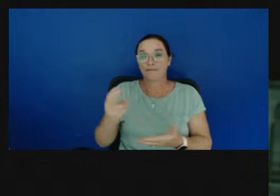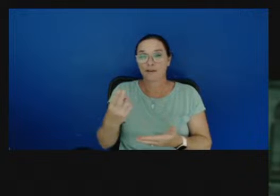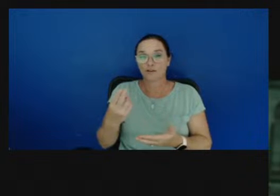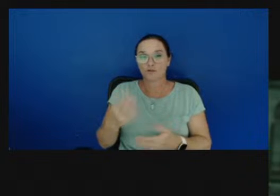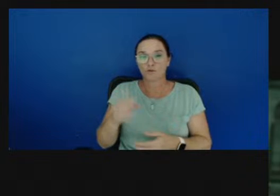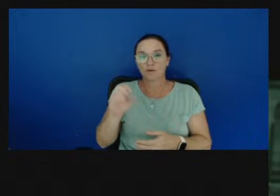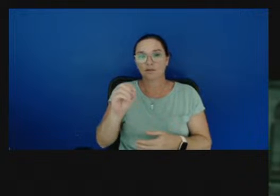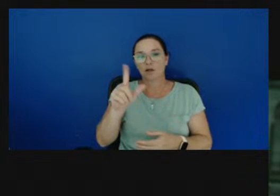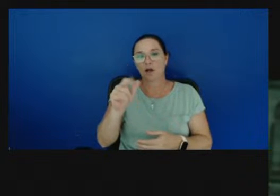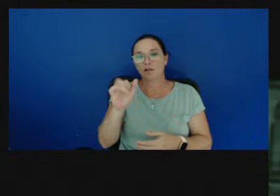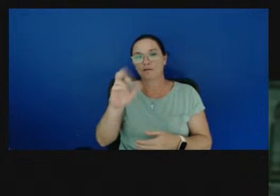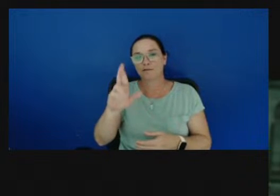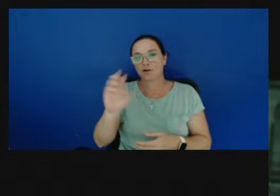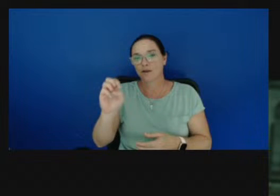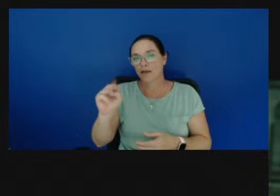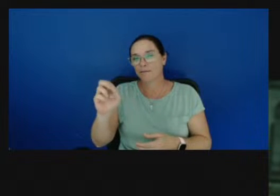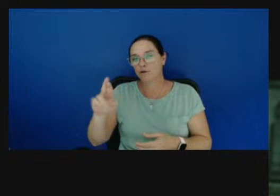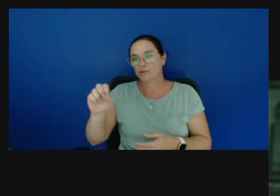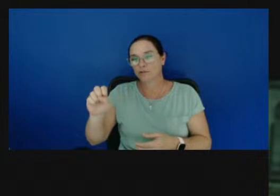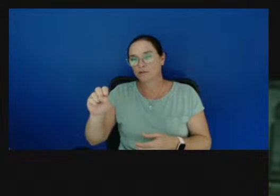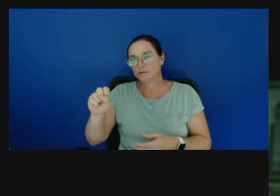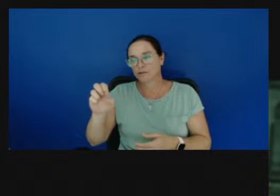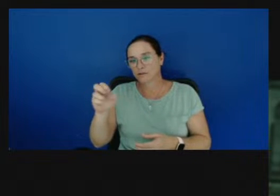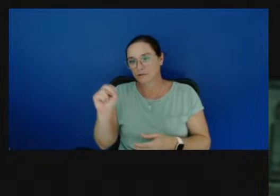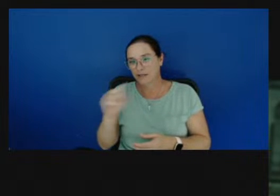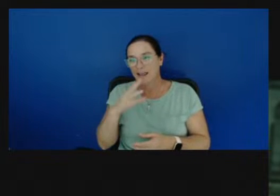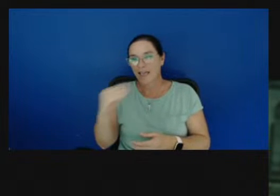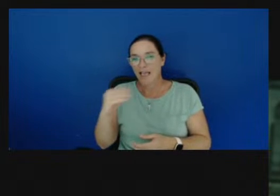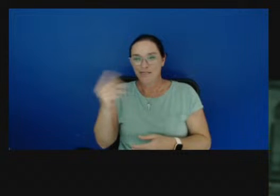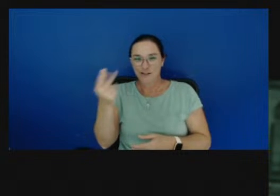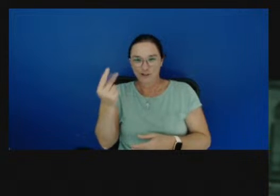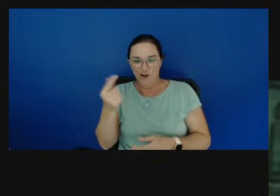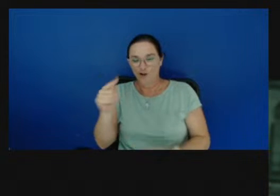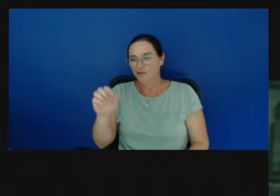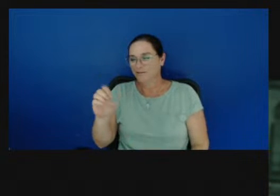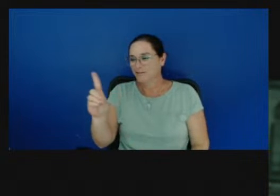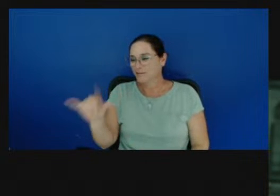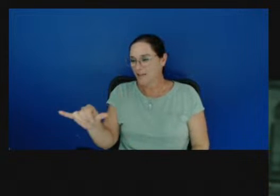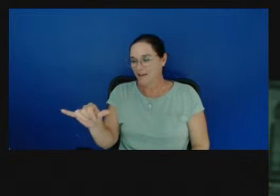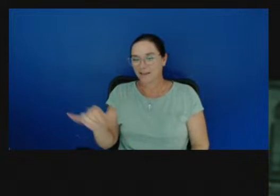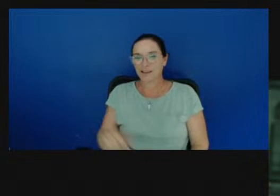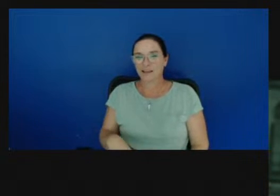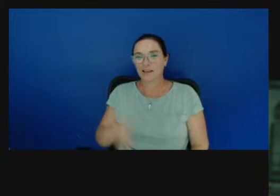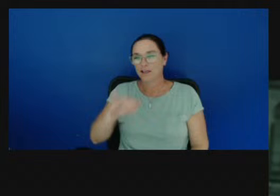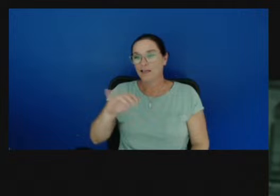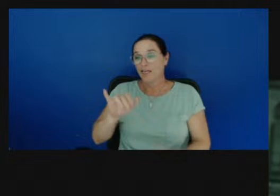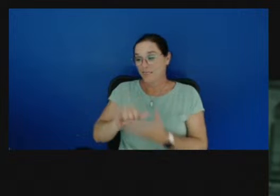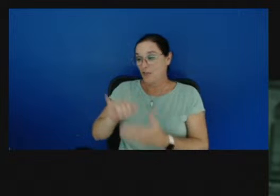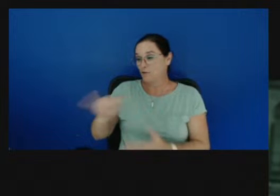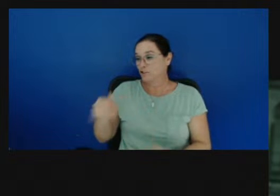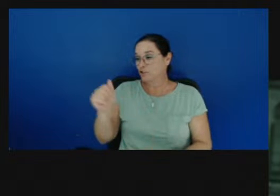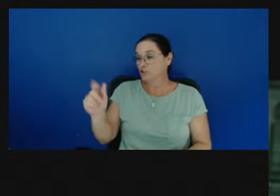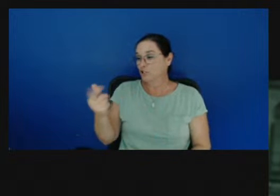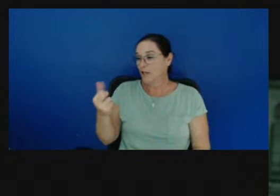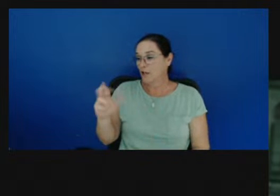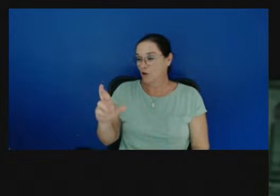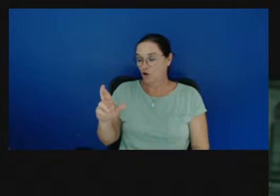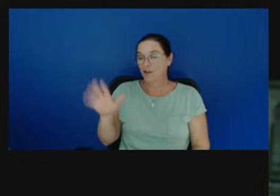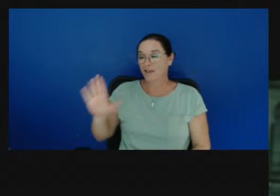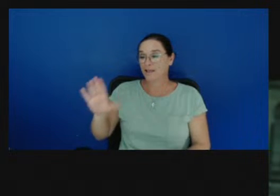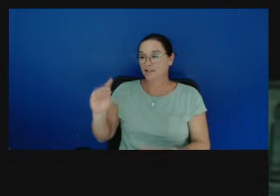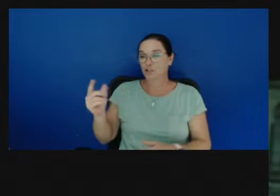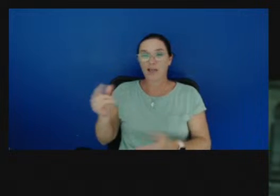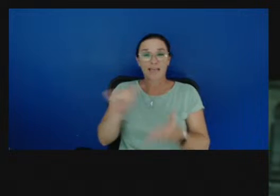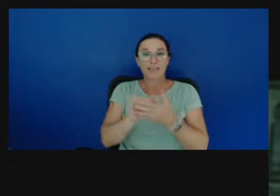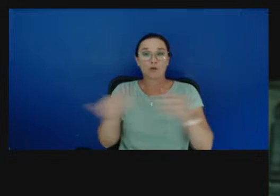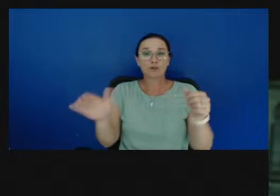on a stipend, and the canine member of the team was Teddy, Jagger's dog, and that was the entire HVO staff